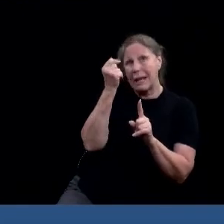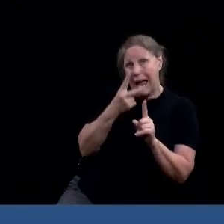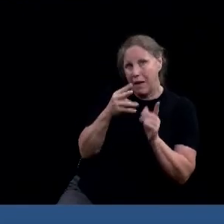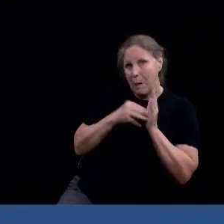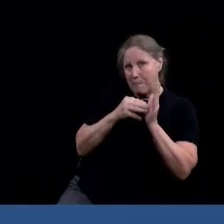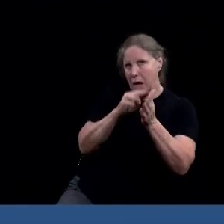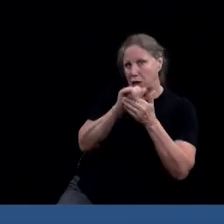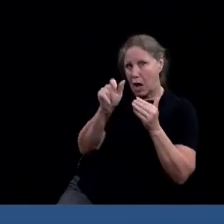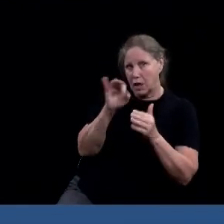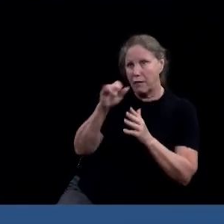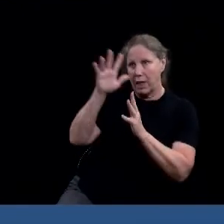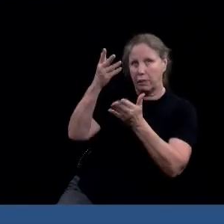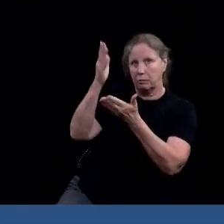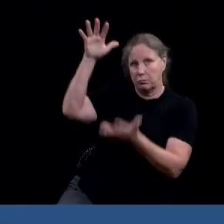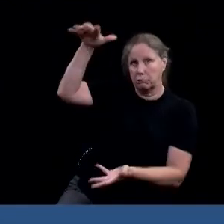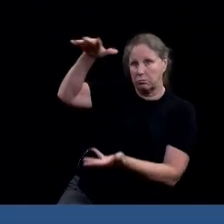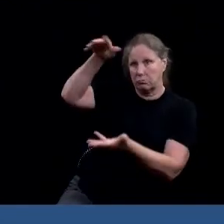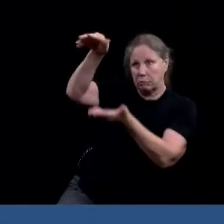Okay.